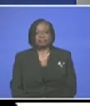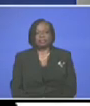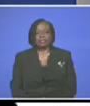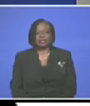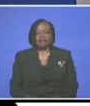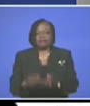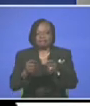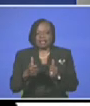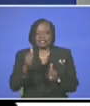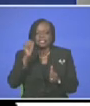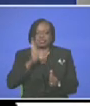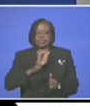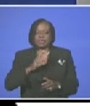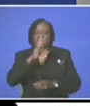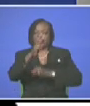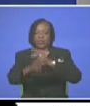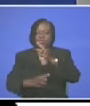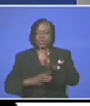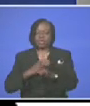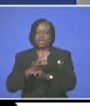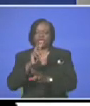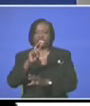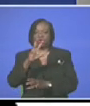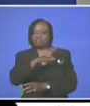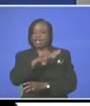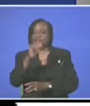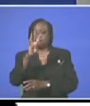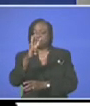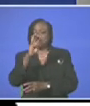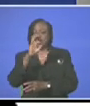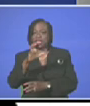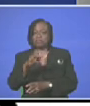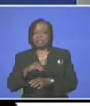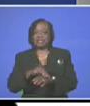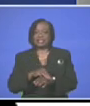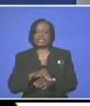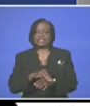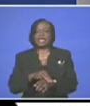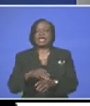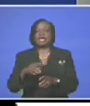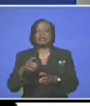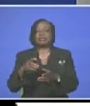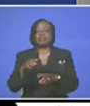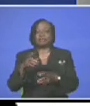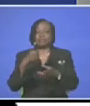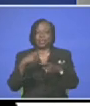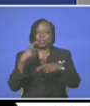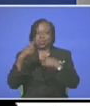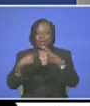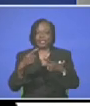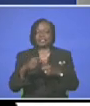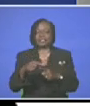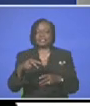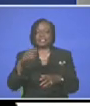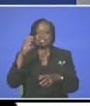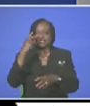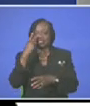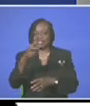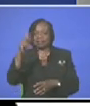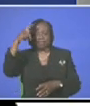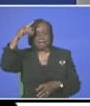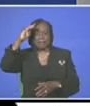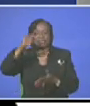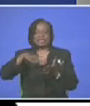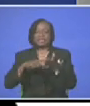the fastest woman in the world in the 200 and 400 meters, paying a courtesy call on the nation's chief and his cabinet this morning. During the meet and greet, the prime minister